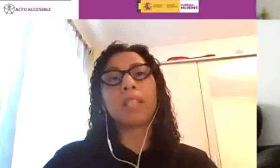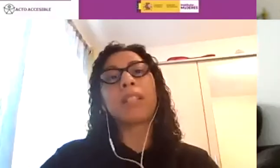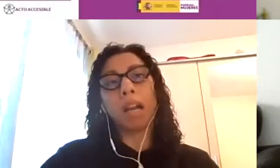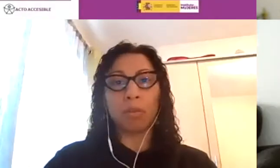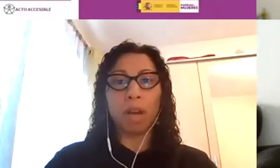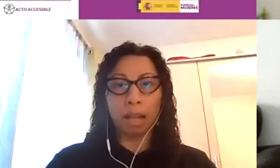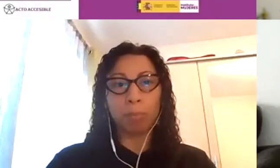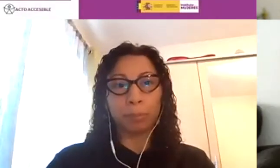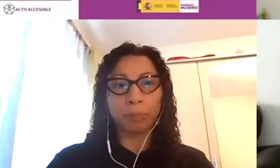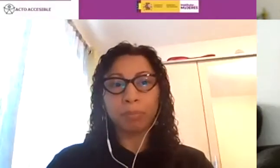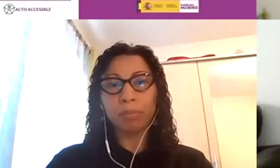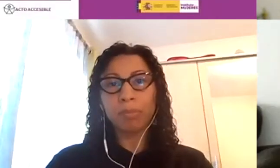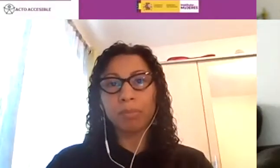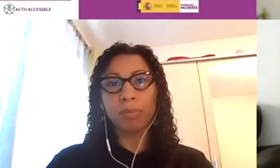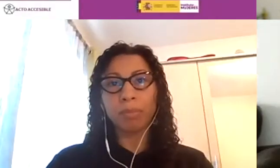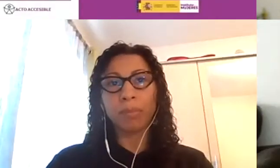this kind of help.